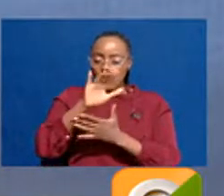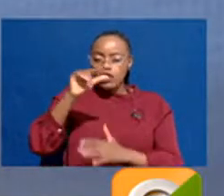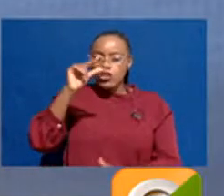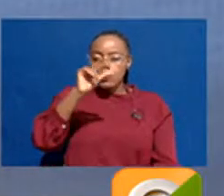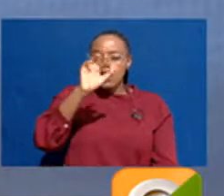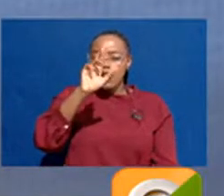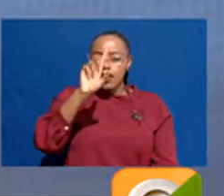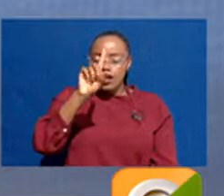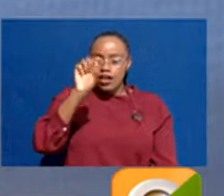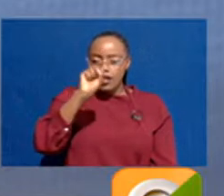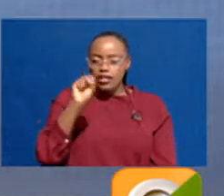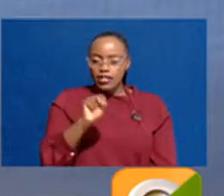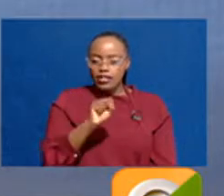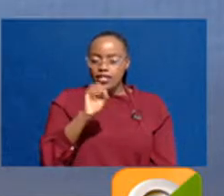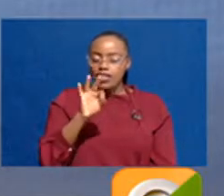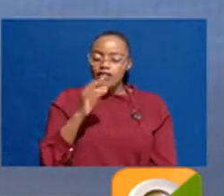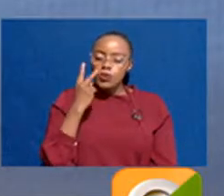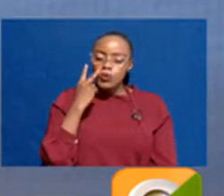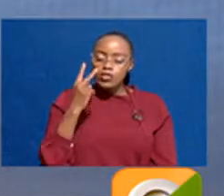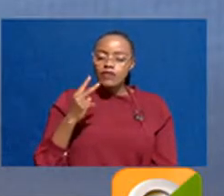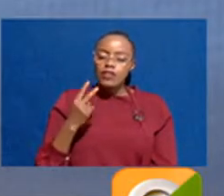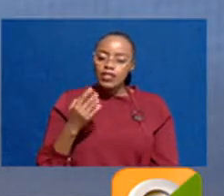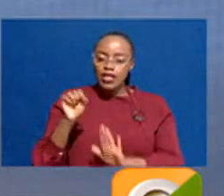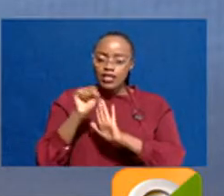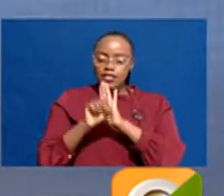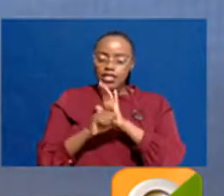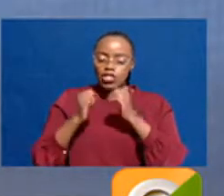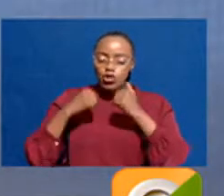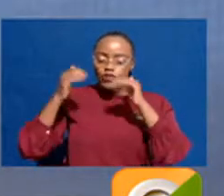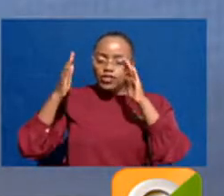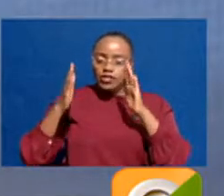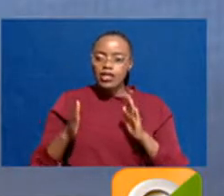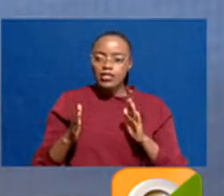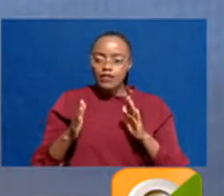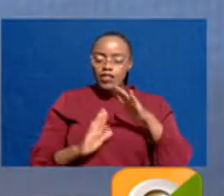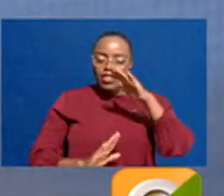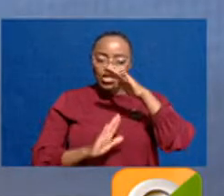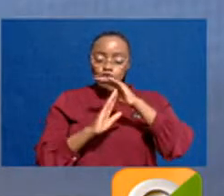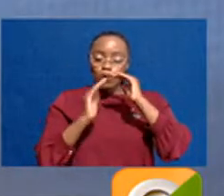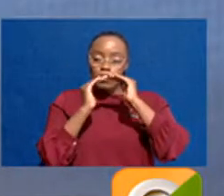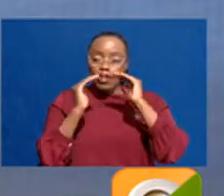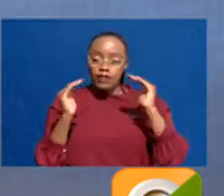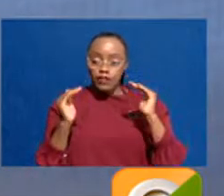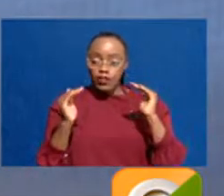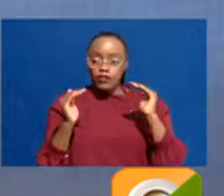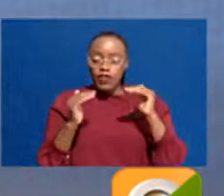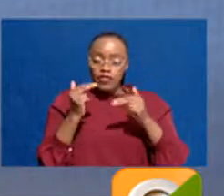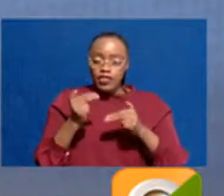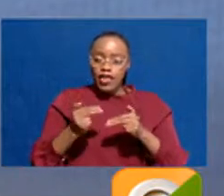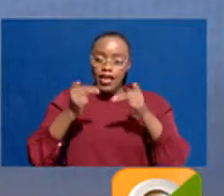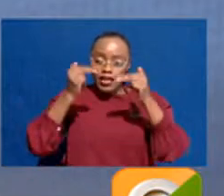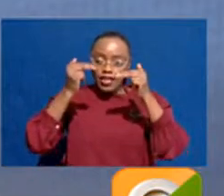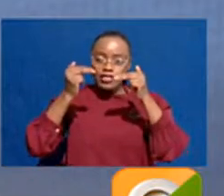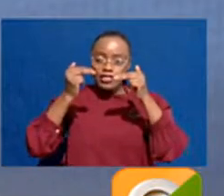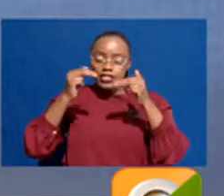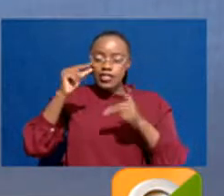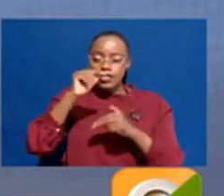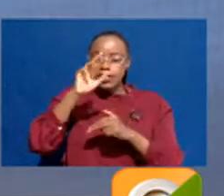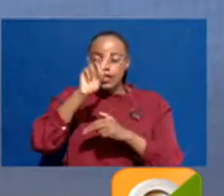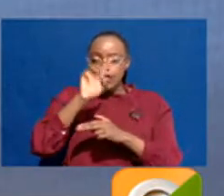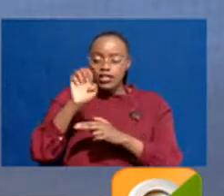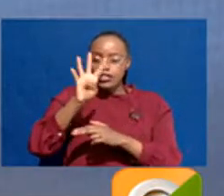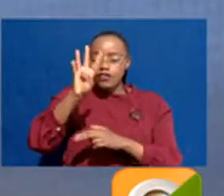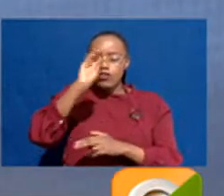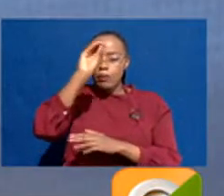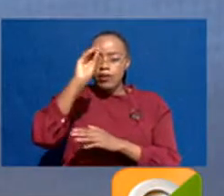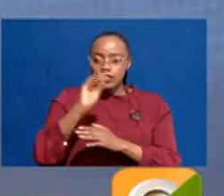right? Mm-hmm, mm-hmm. If you look at the state officers, at the top level, the higher grades, the increase is